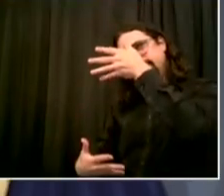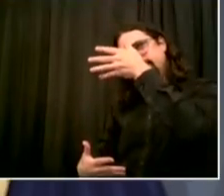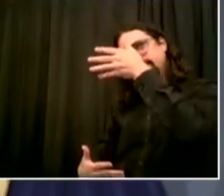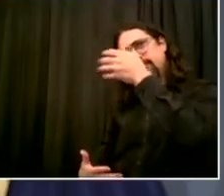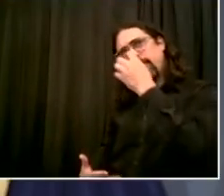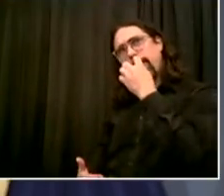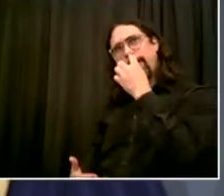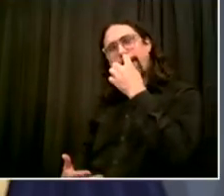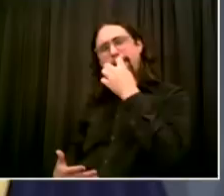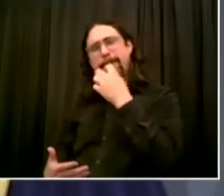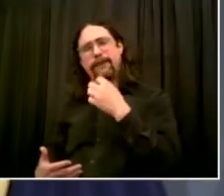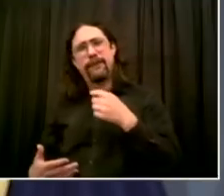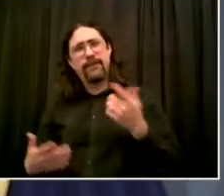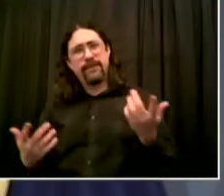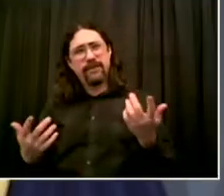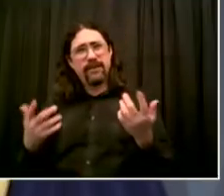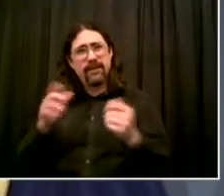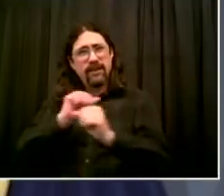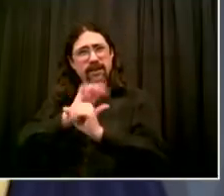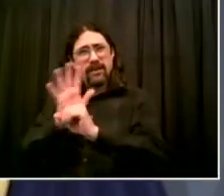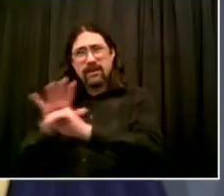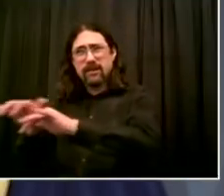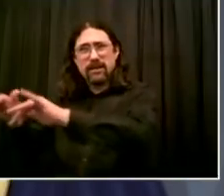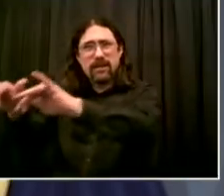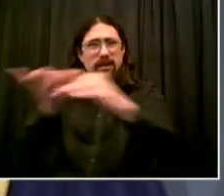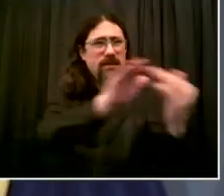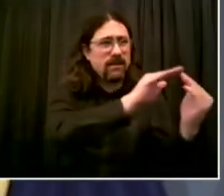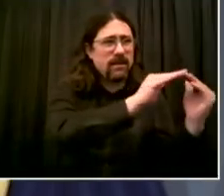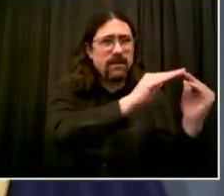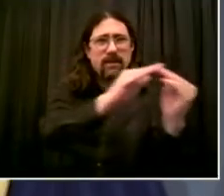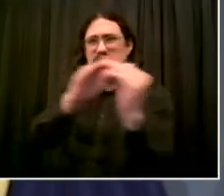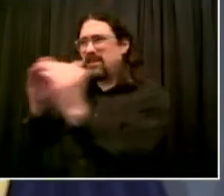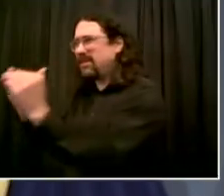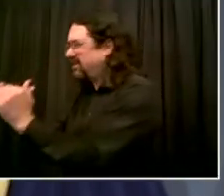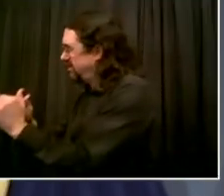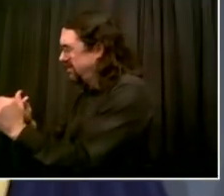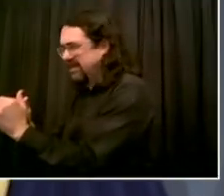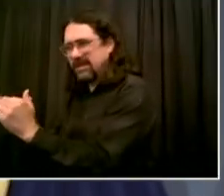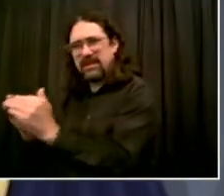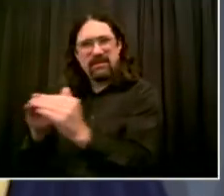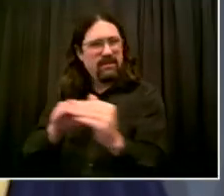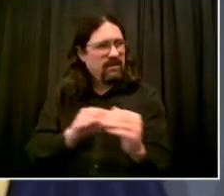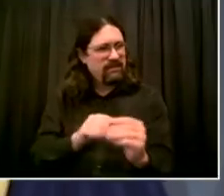first, as we do all this work, must stop the ravages of this disease.